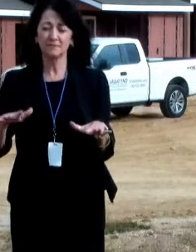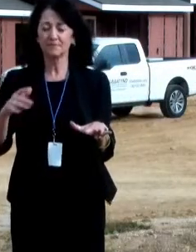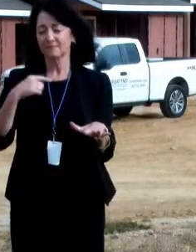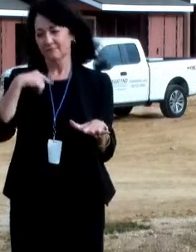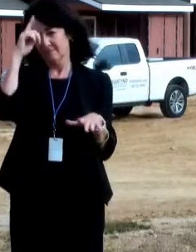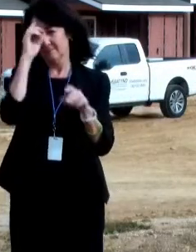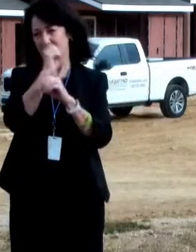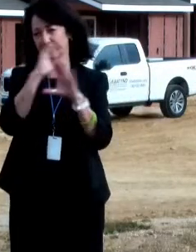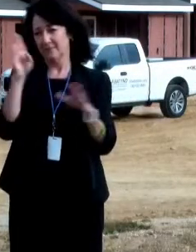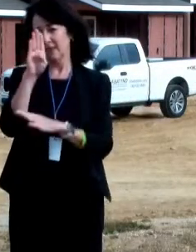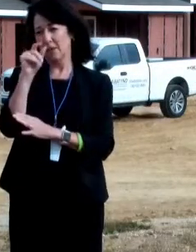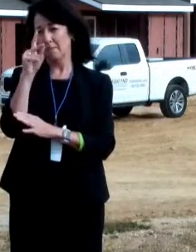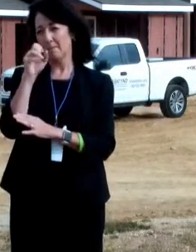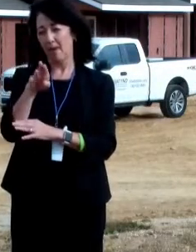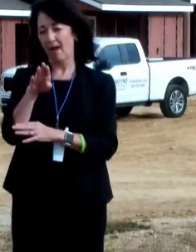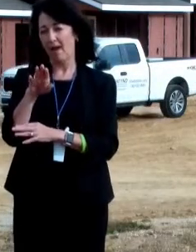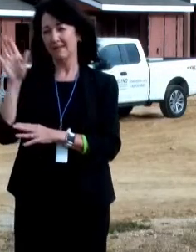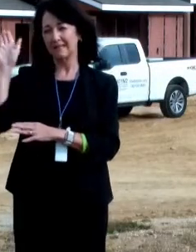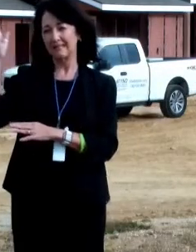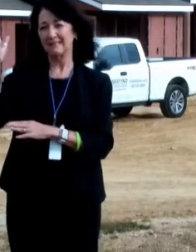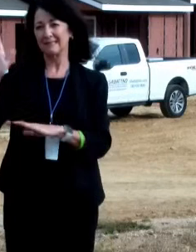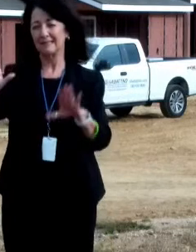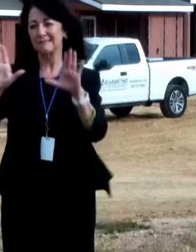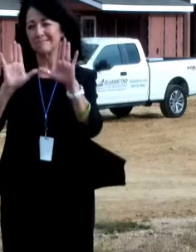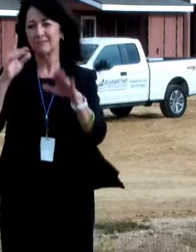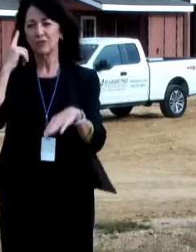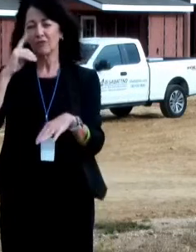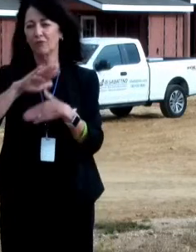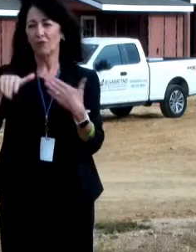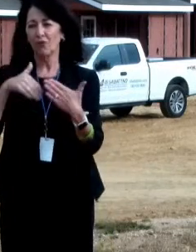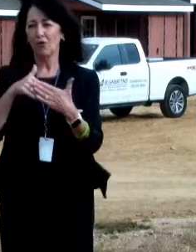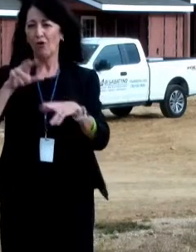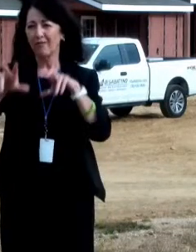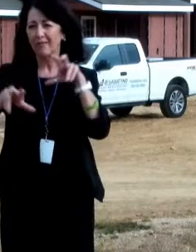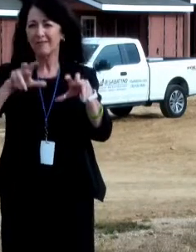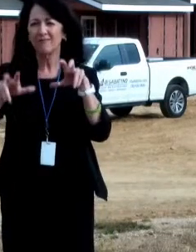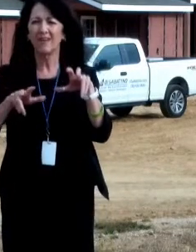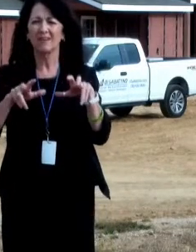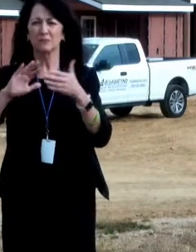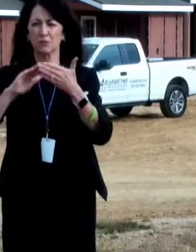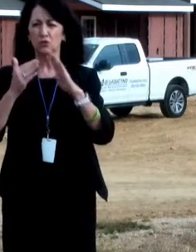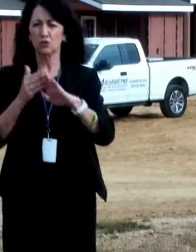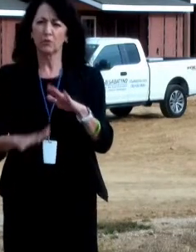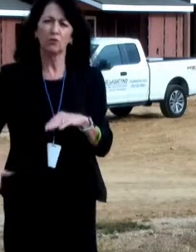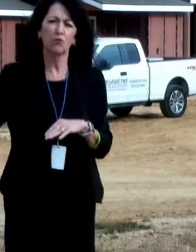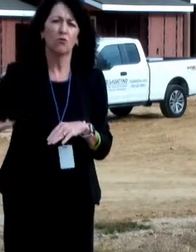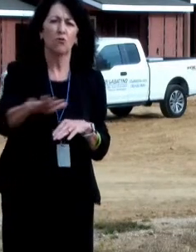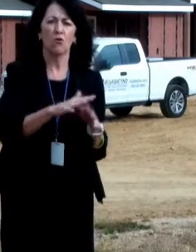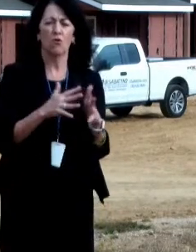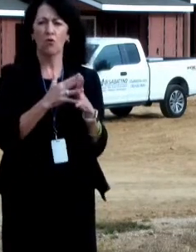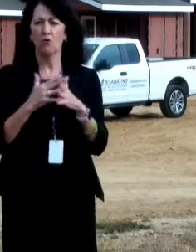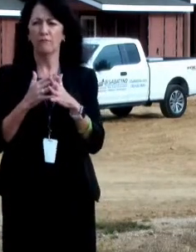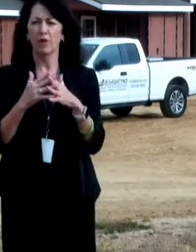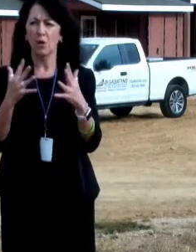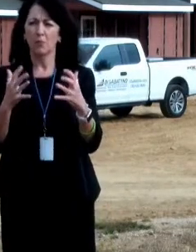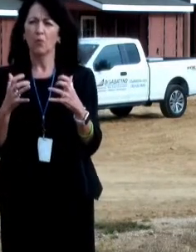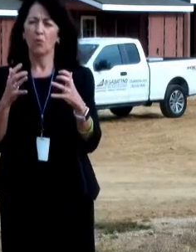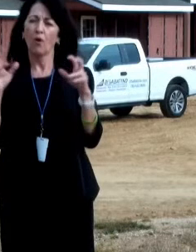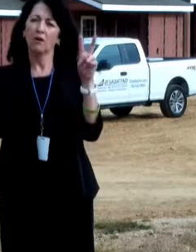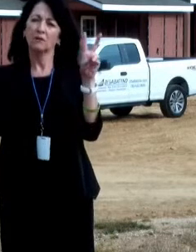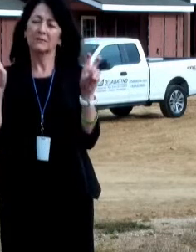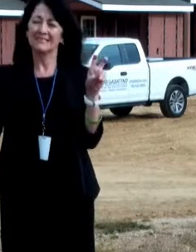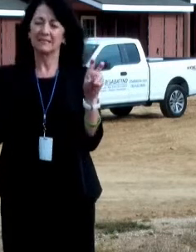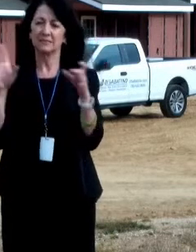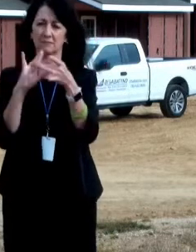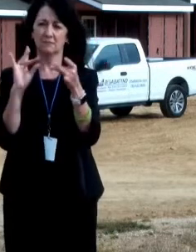Biden's slogan for all the investment in communities across America of Build Back Better,